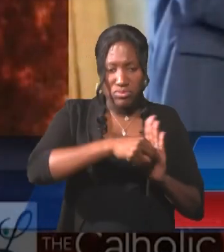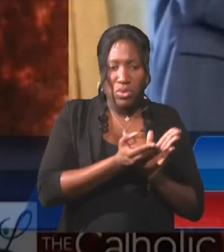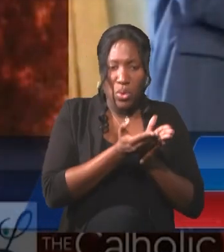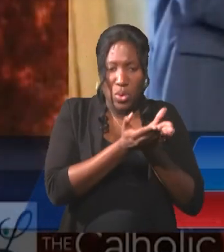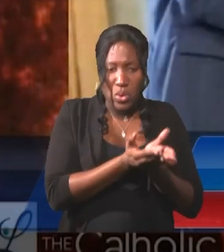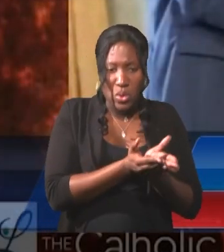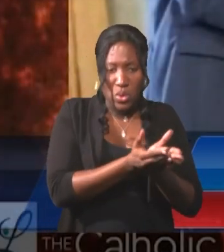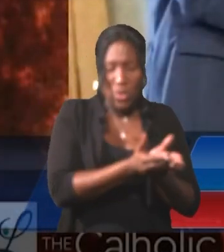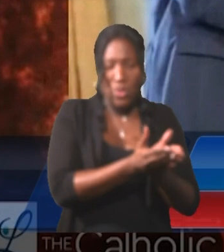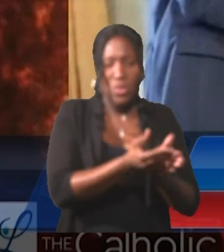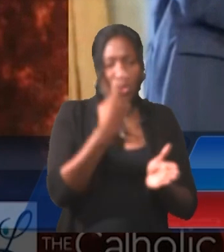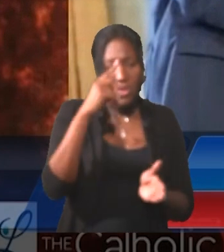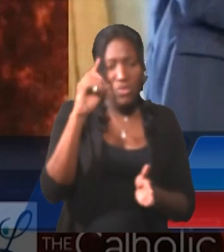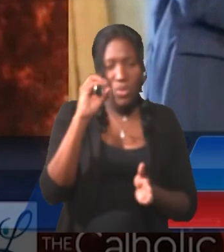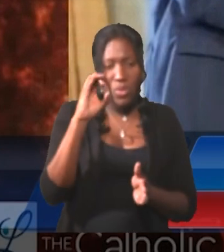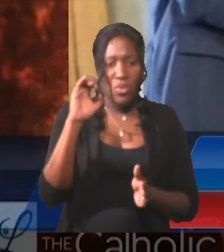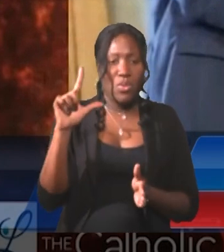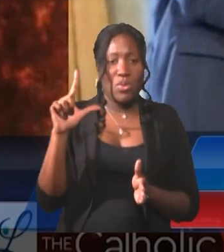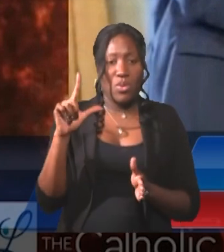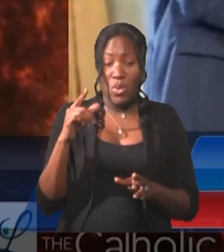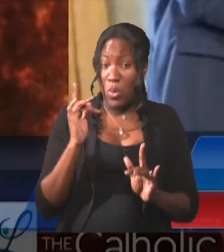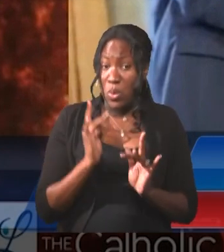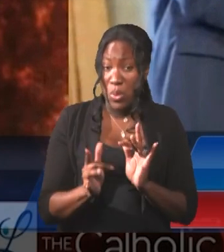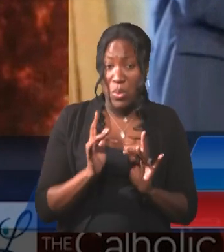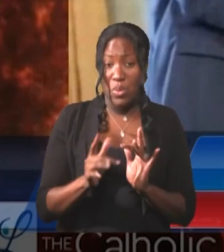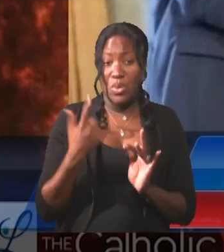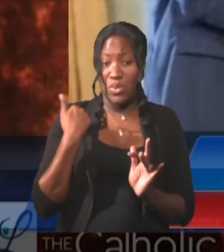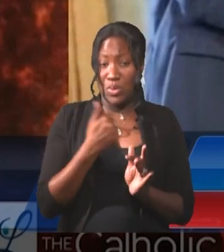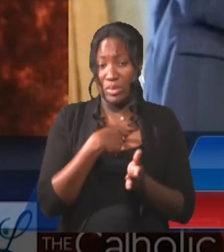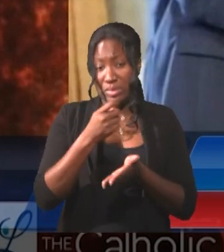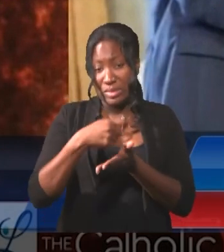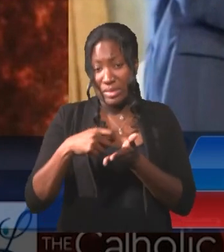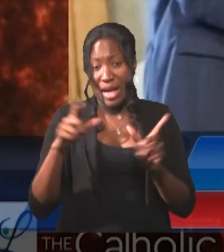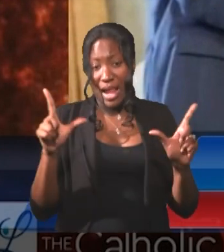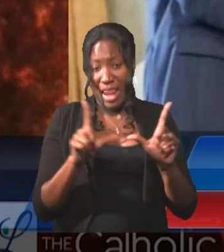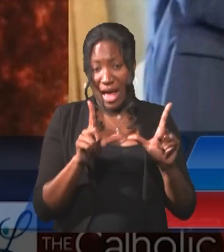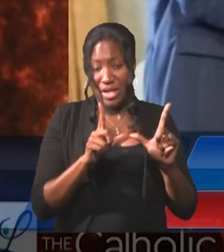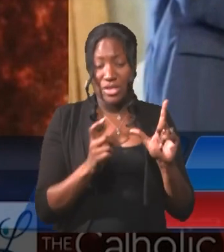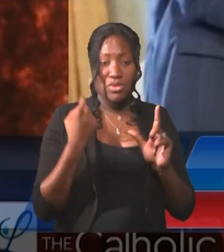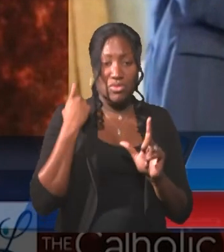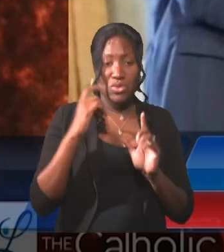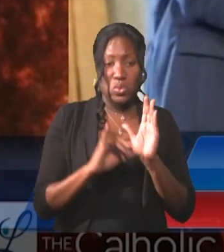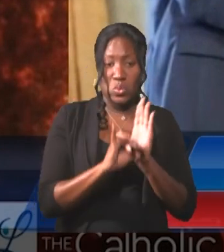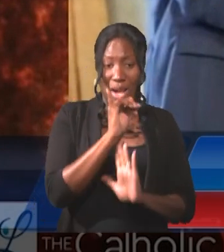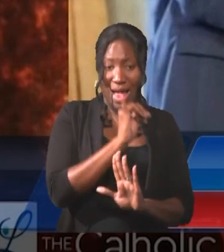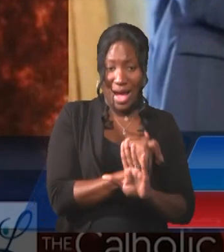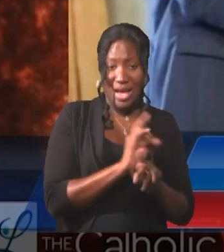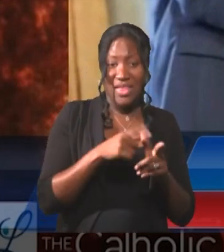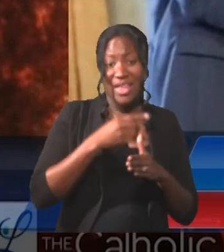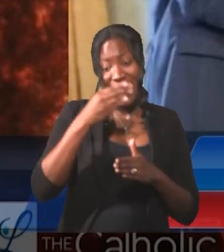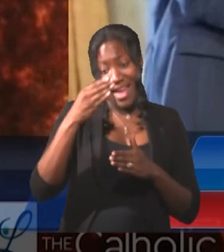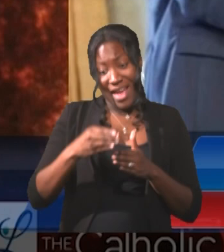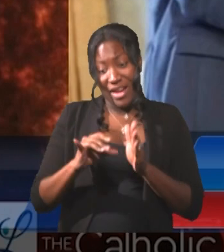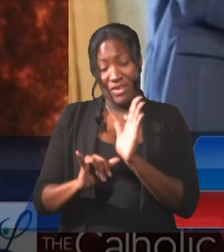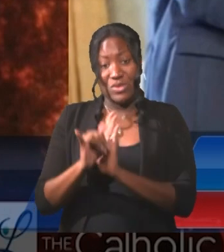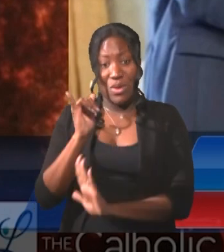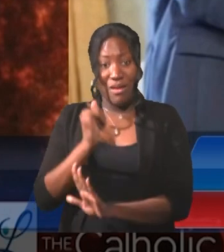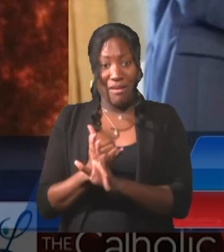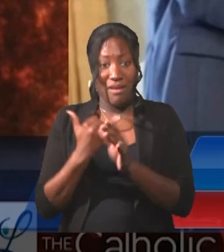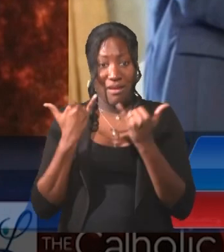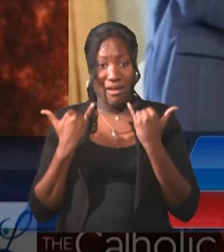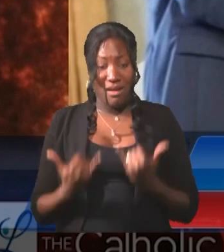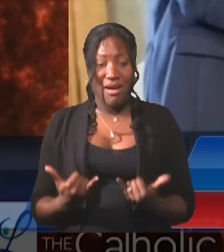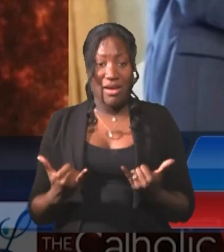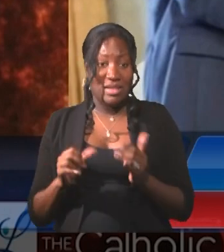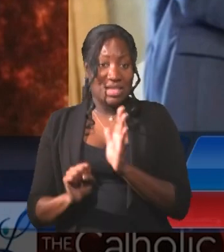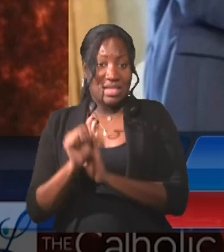on the Coquina field. This is record time. We signed that license in July, at the end of July this week, and here we are in the